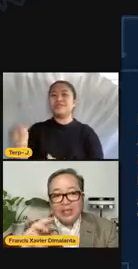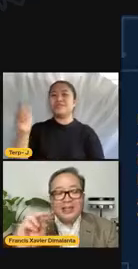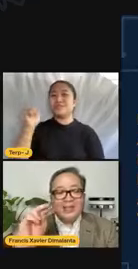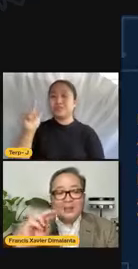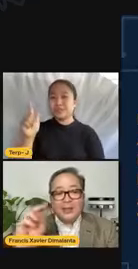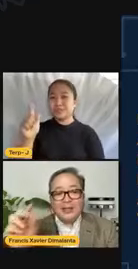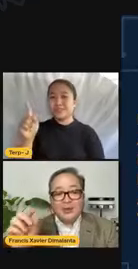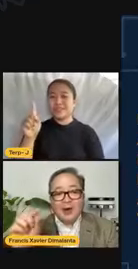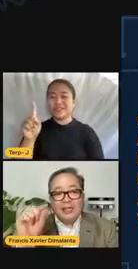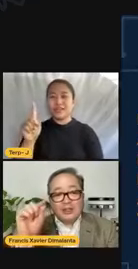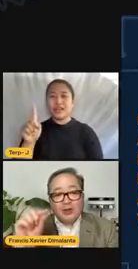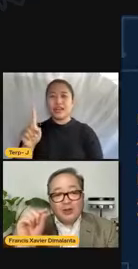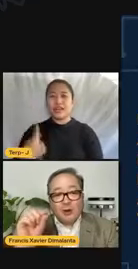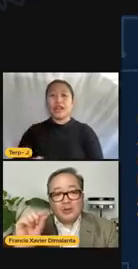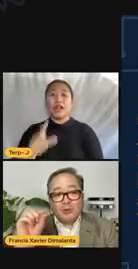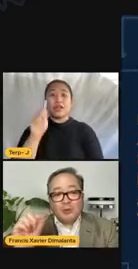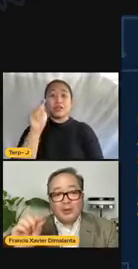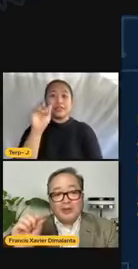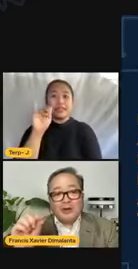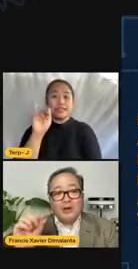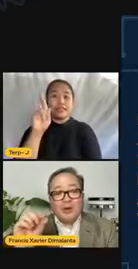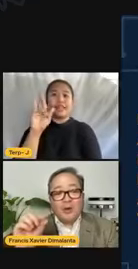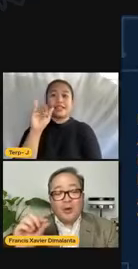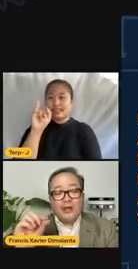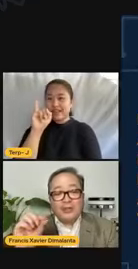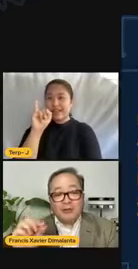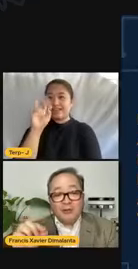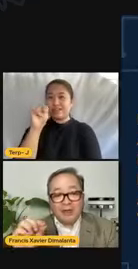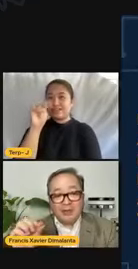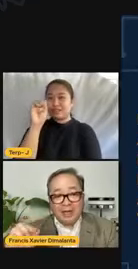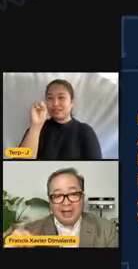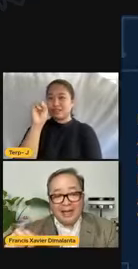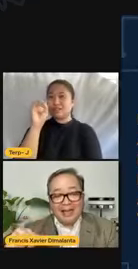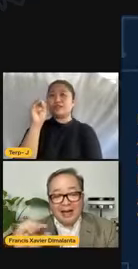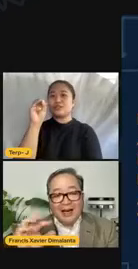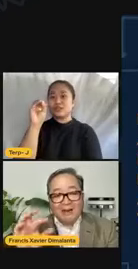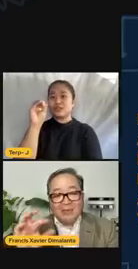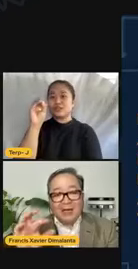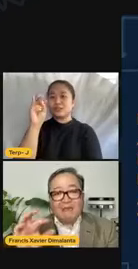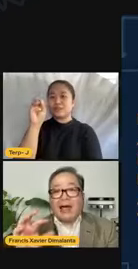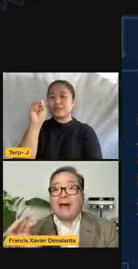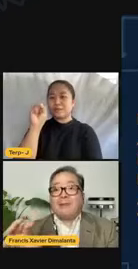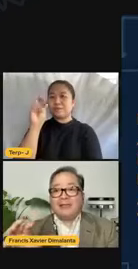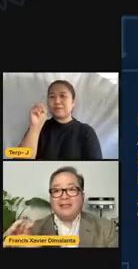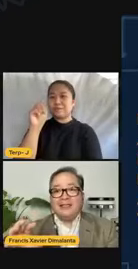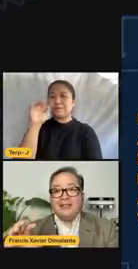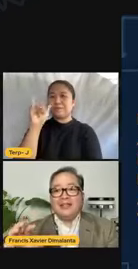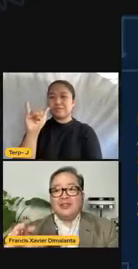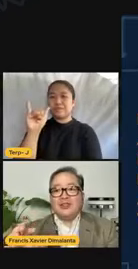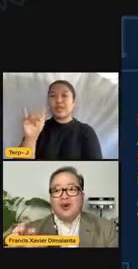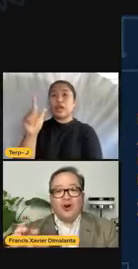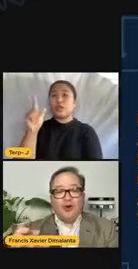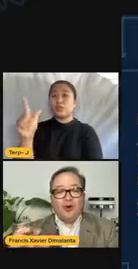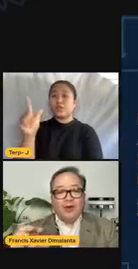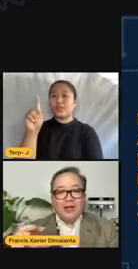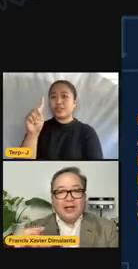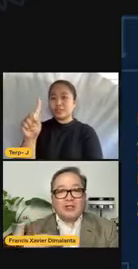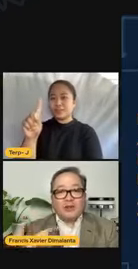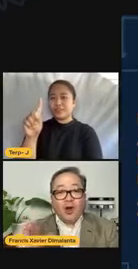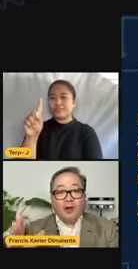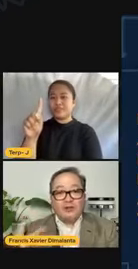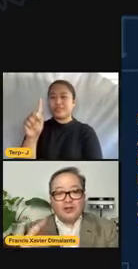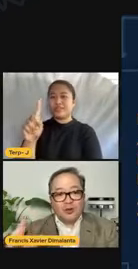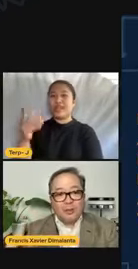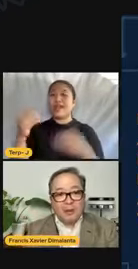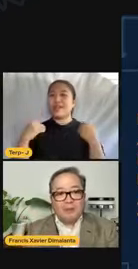that's 3. 21 is on chromosome 21, where the defect may have happened. So